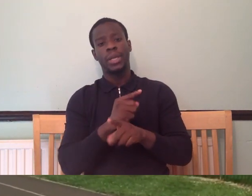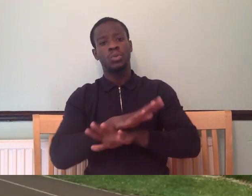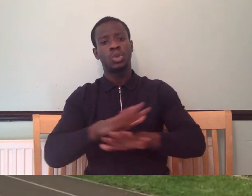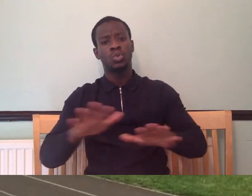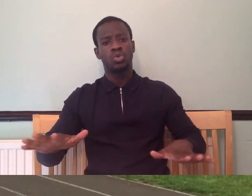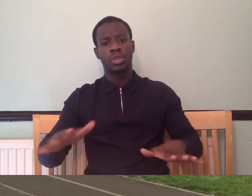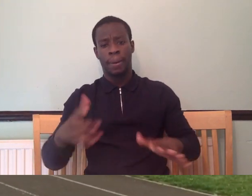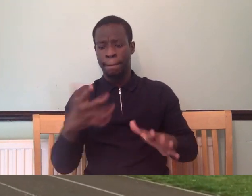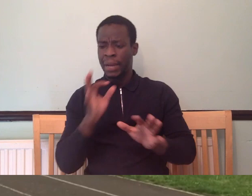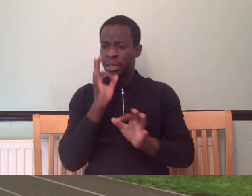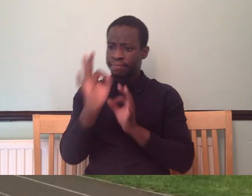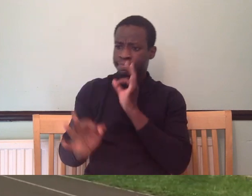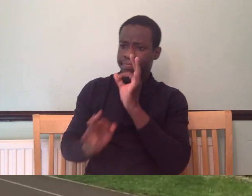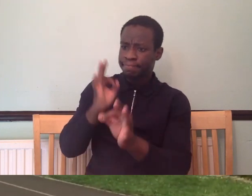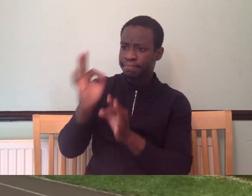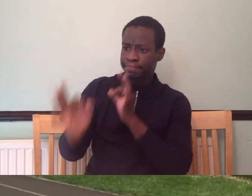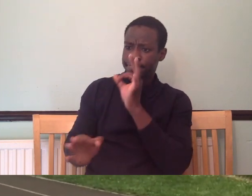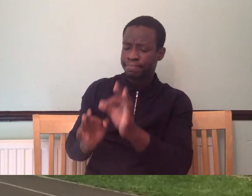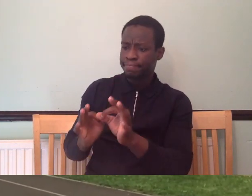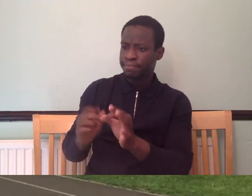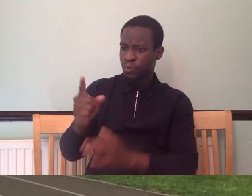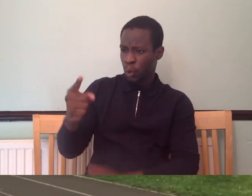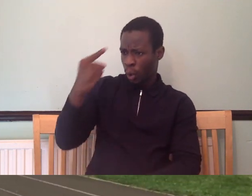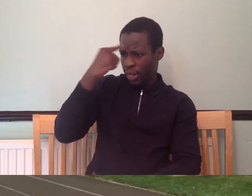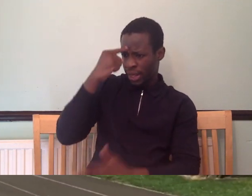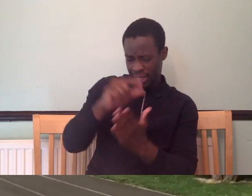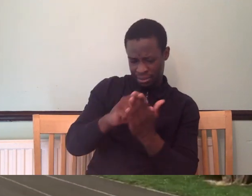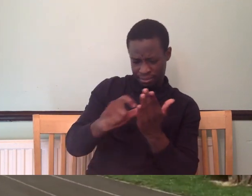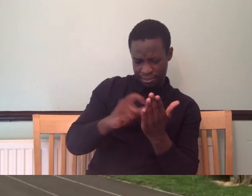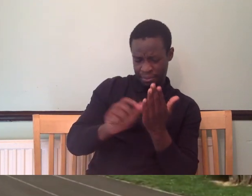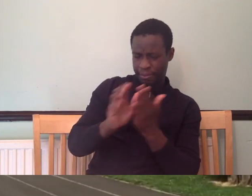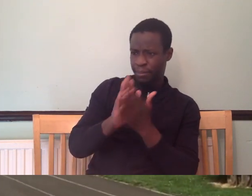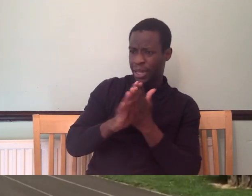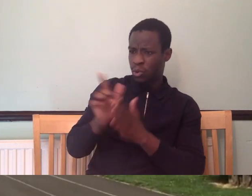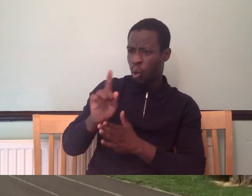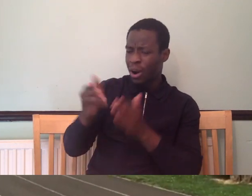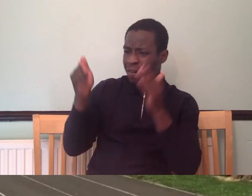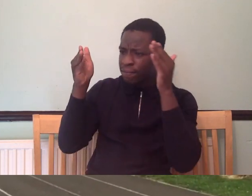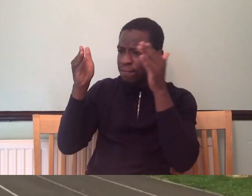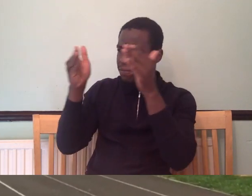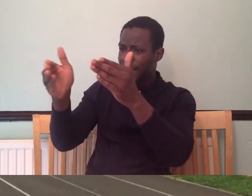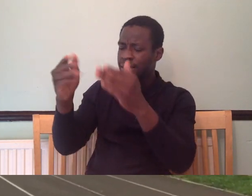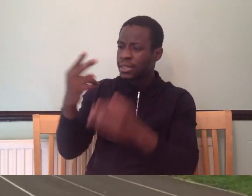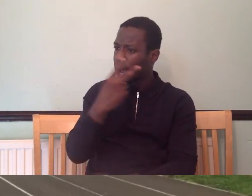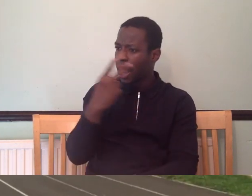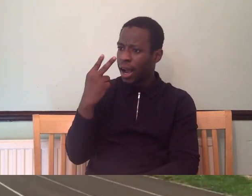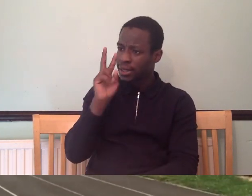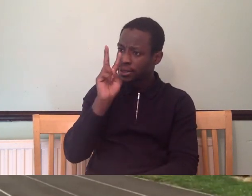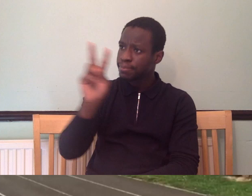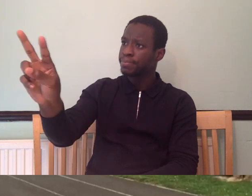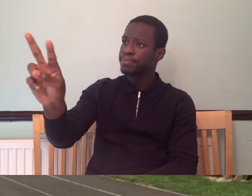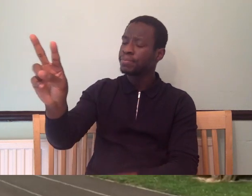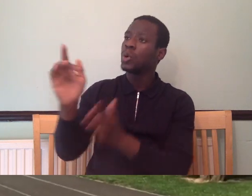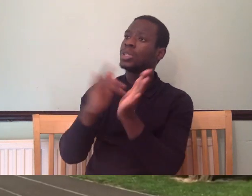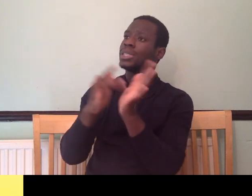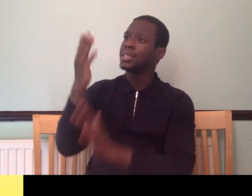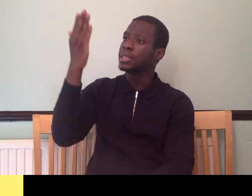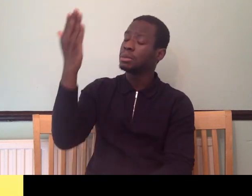asked them some questions. We asked them what they thought it meant to fix our eyes upon Jesus. They